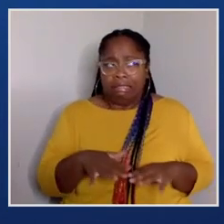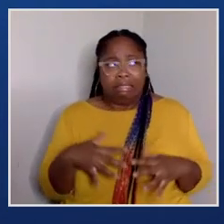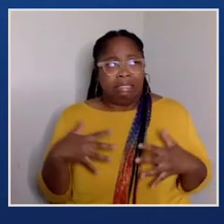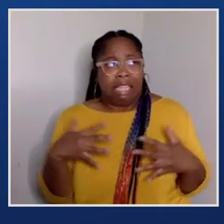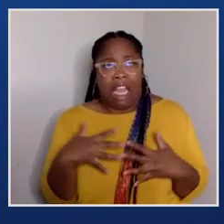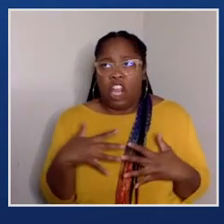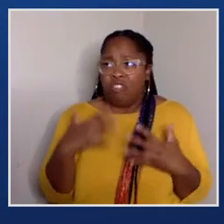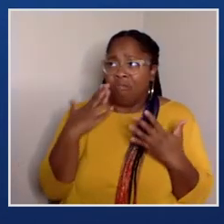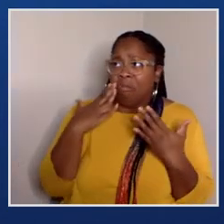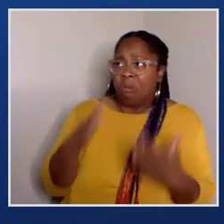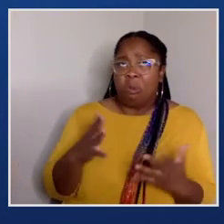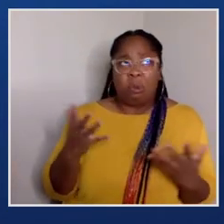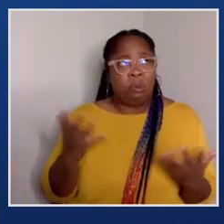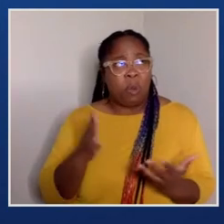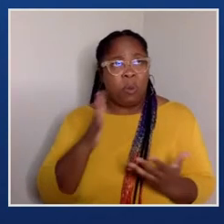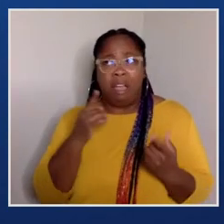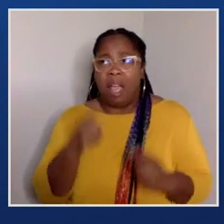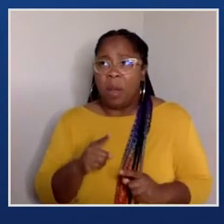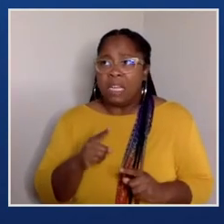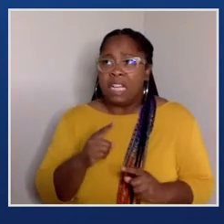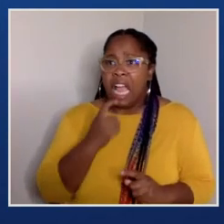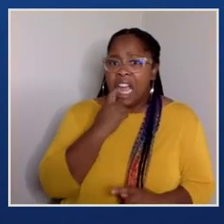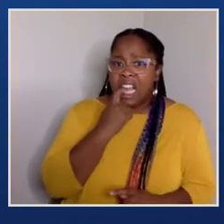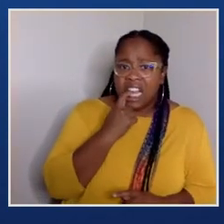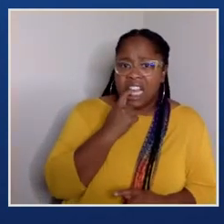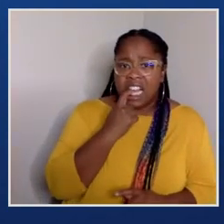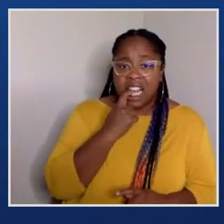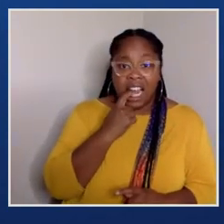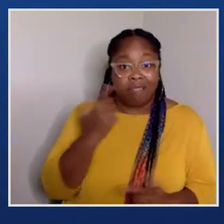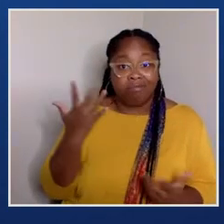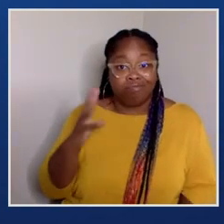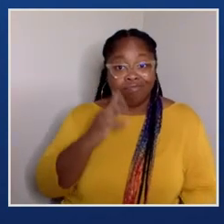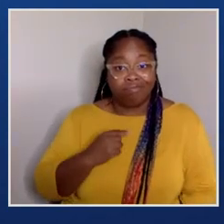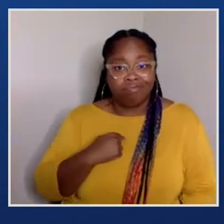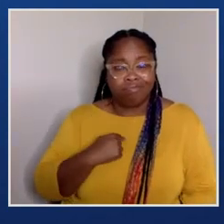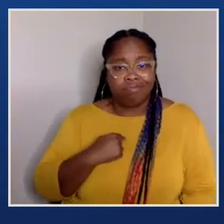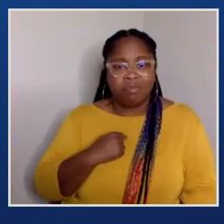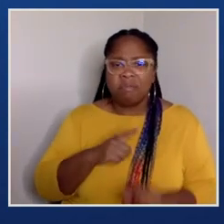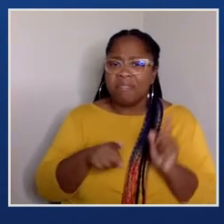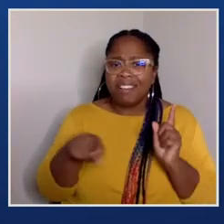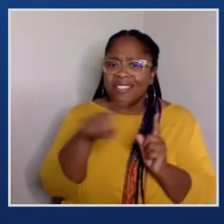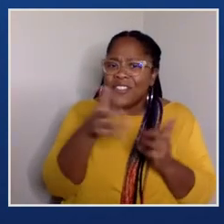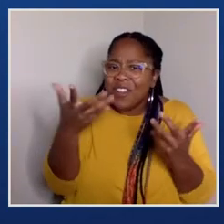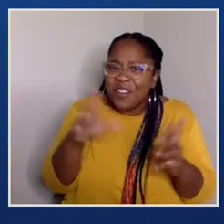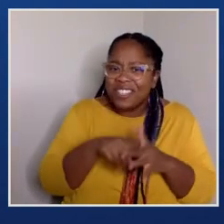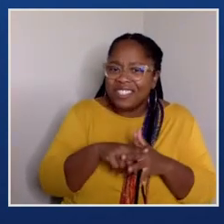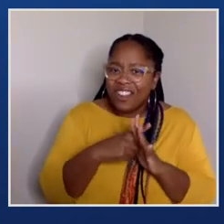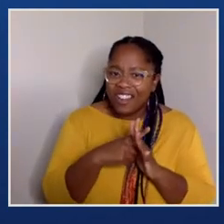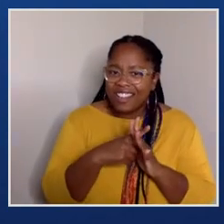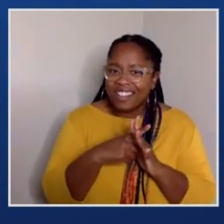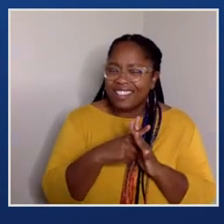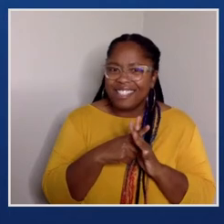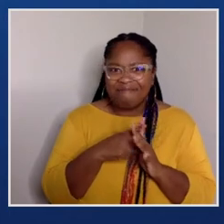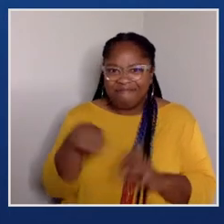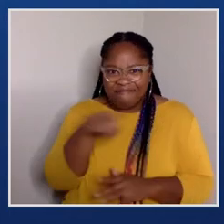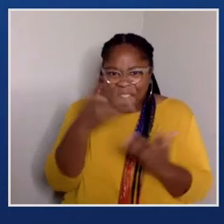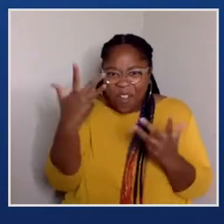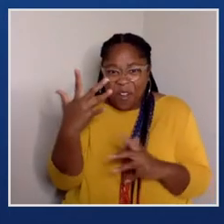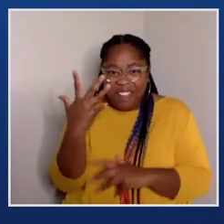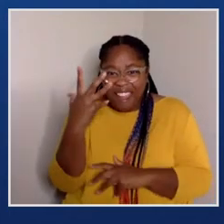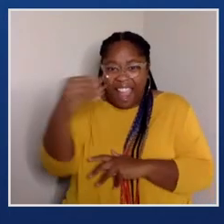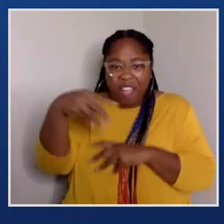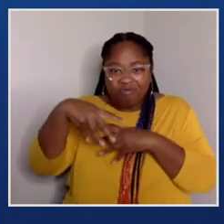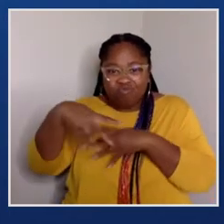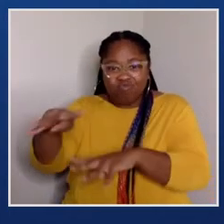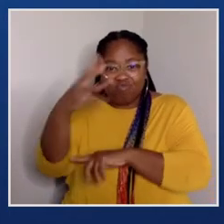unknown. But you've already taken it by taking to the streets. And what